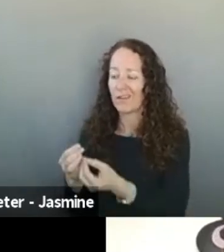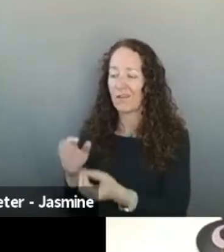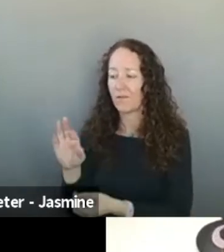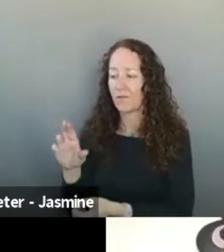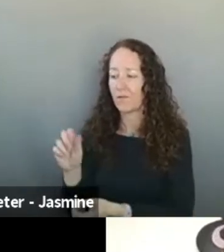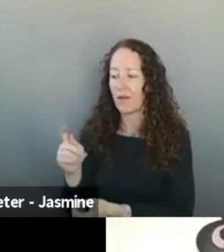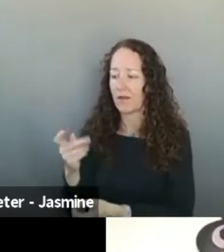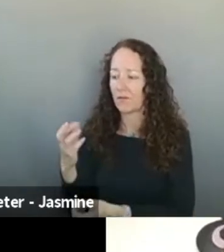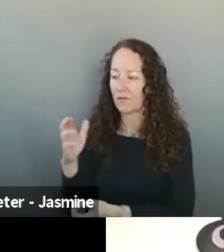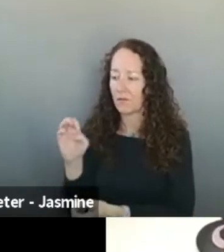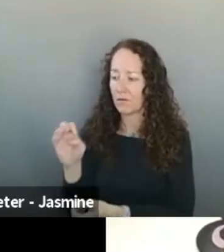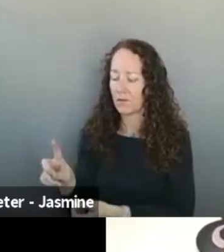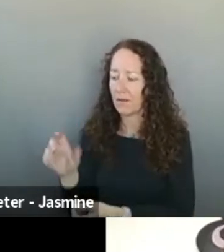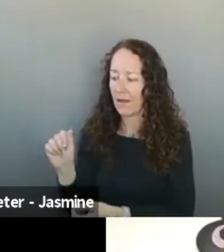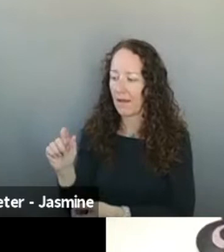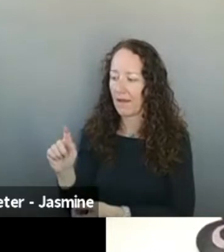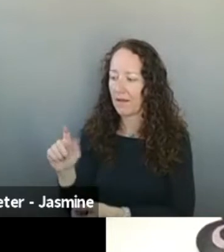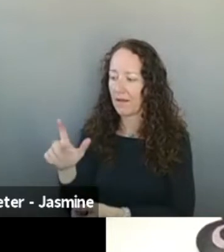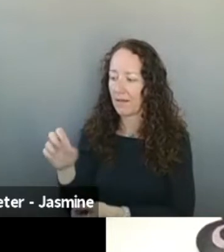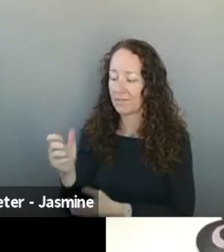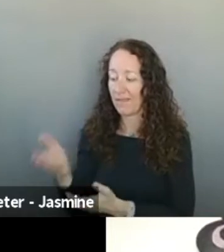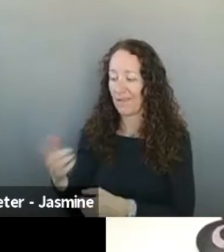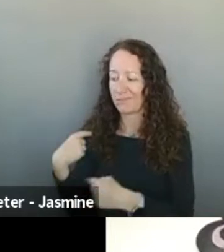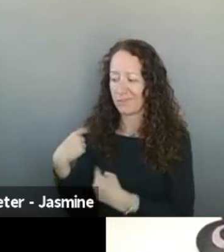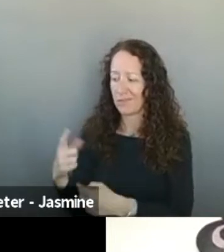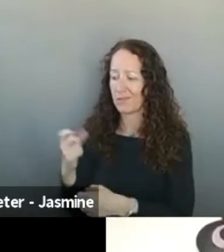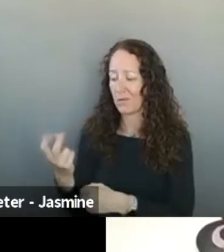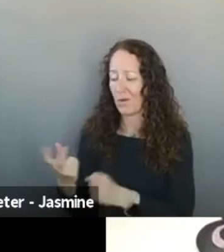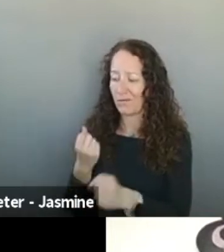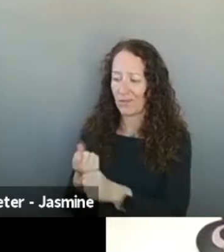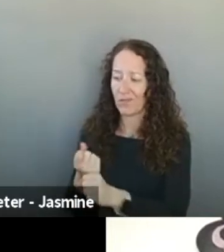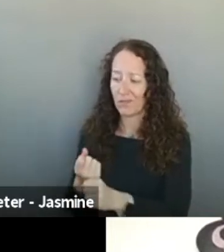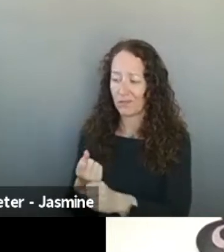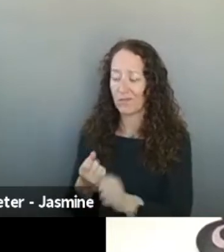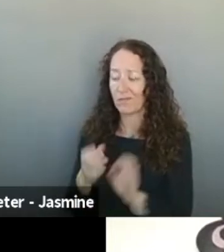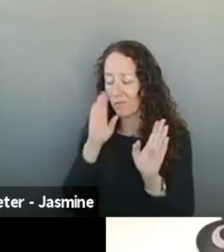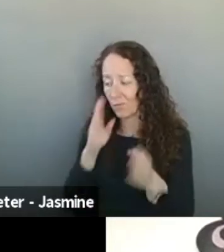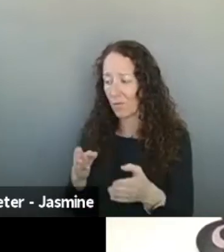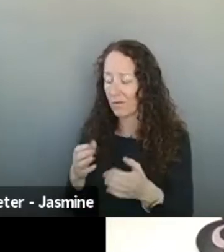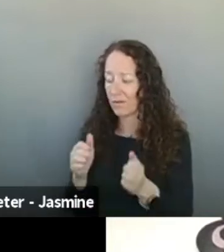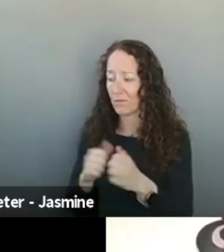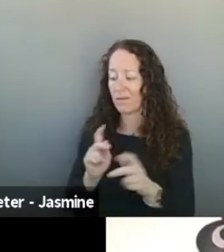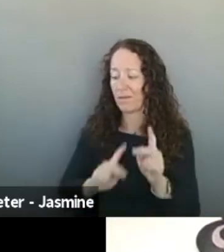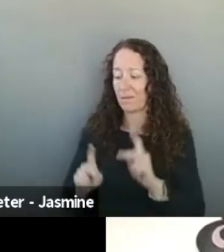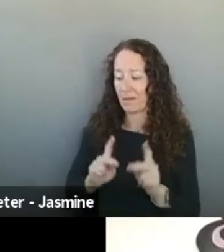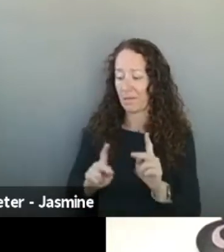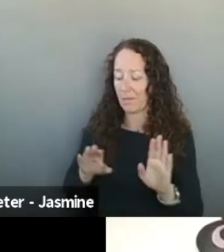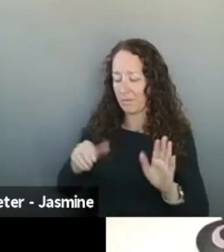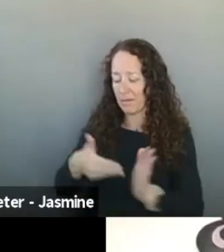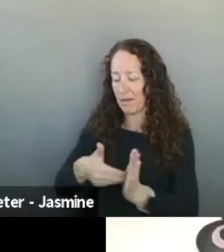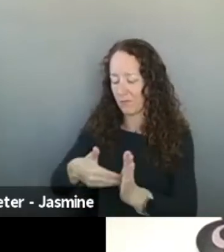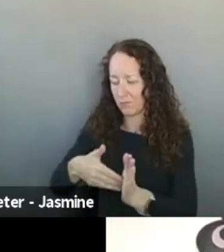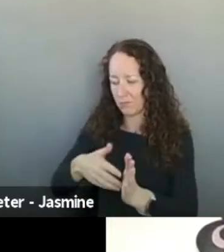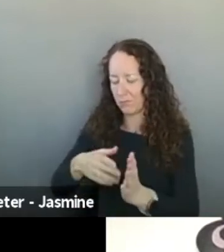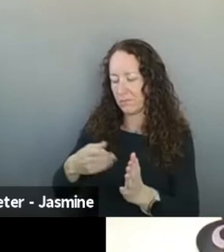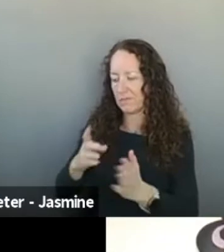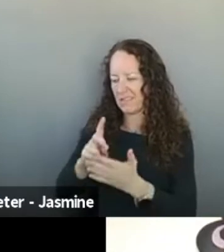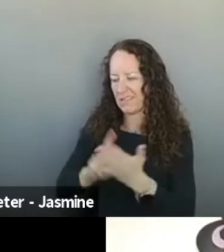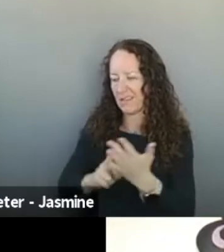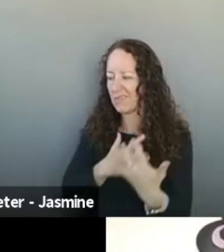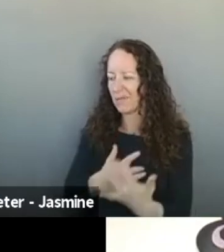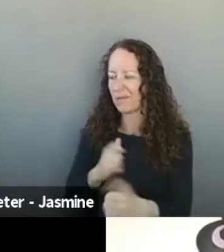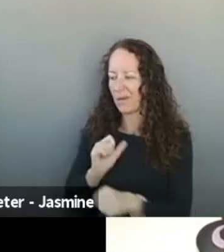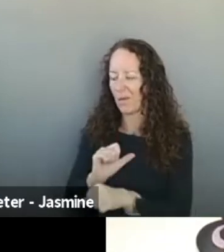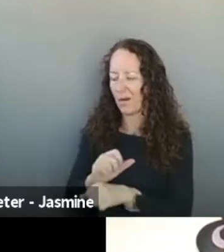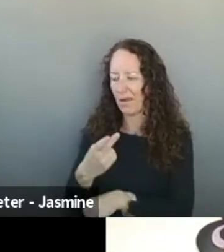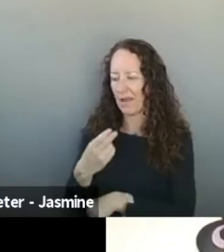spent most of my time with people-centric organizational design, traditionally HR. Although I think HR is